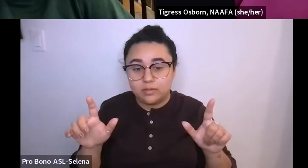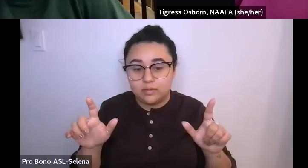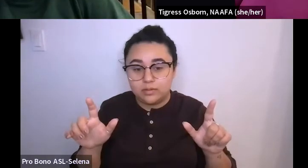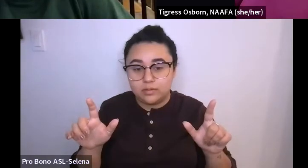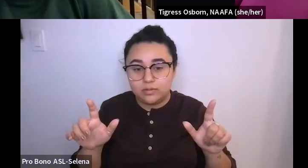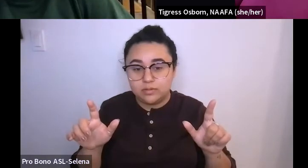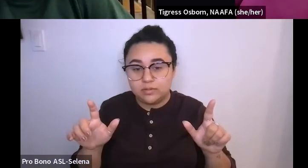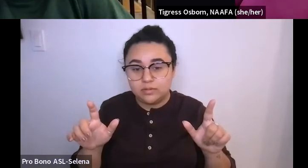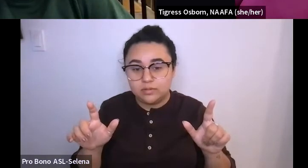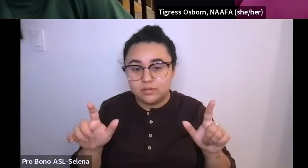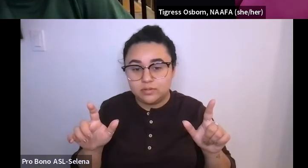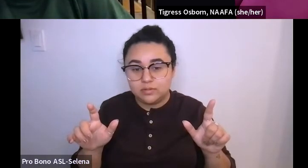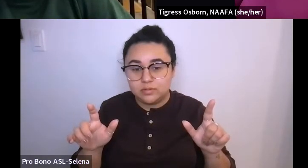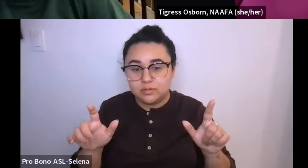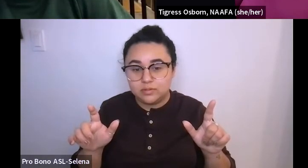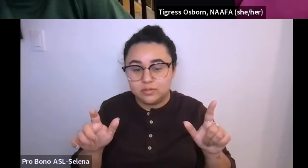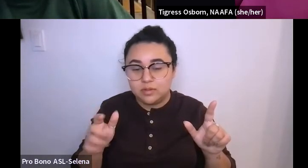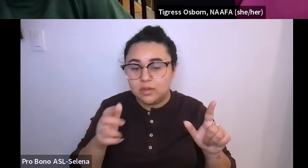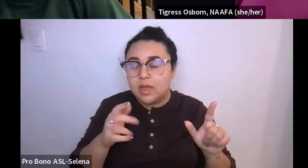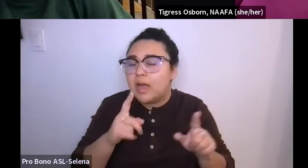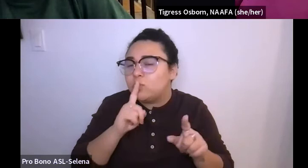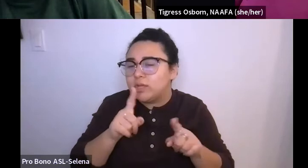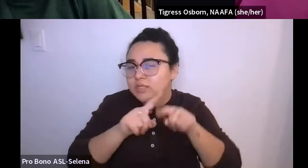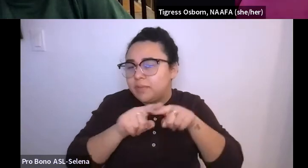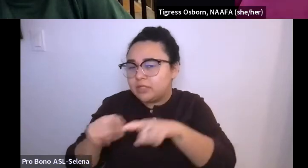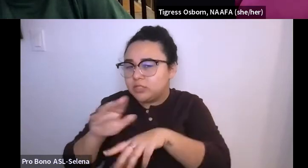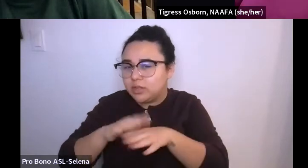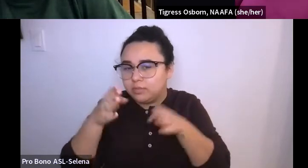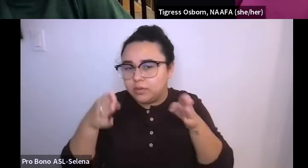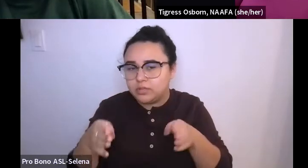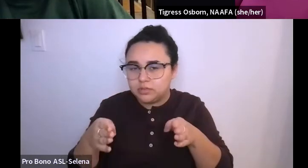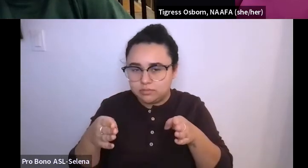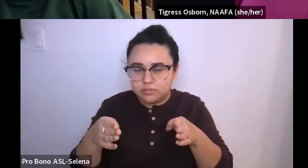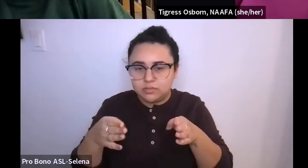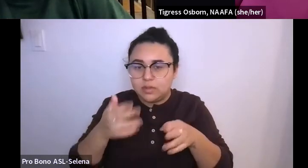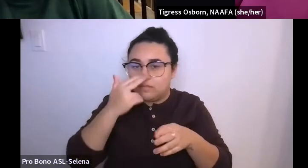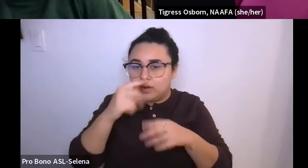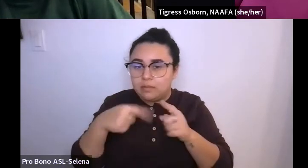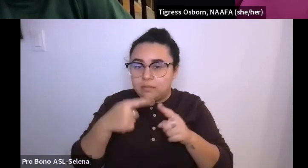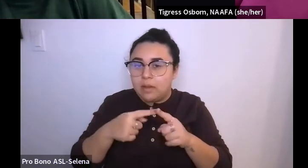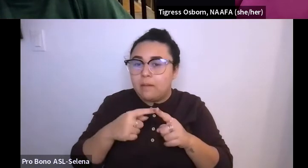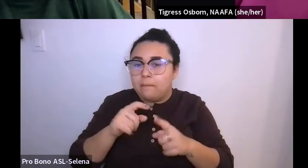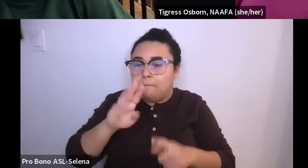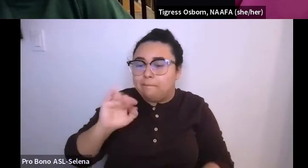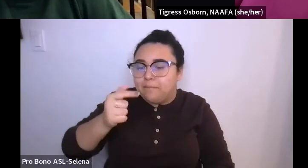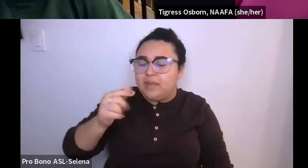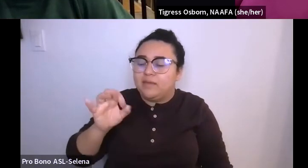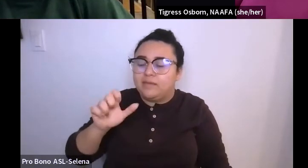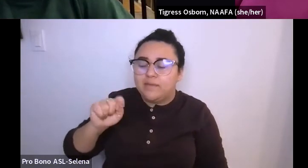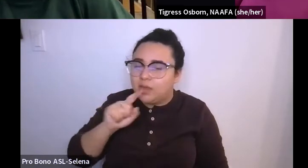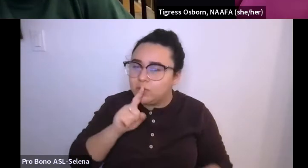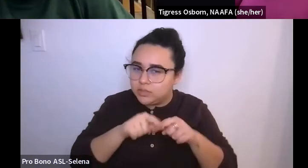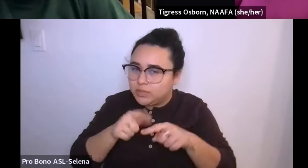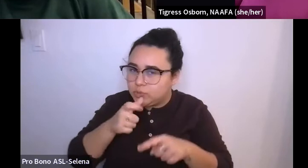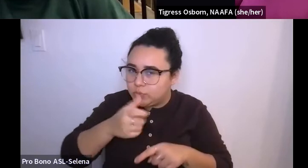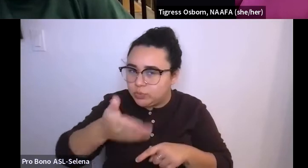there's funny to whom, right? Because I think what's funny about being fat is so dependent on who you're talking to. I